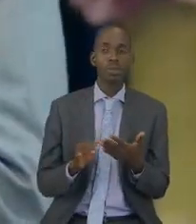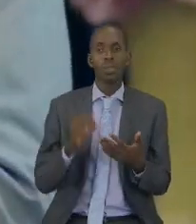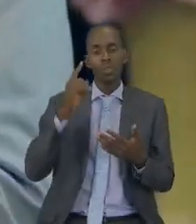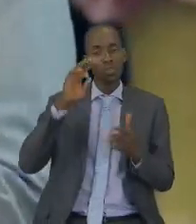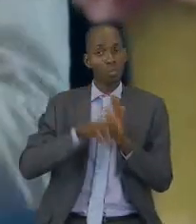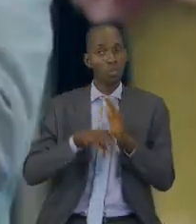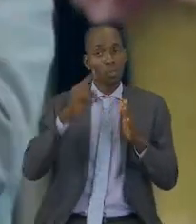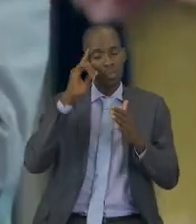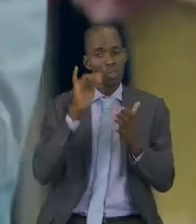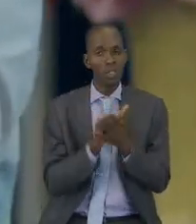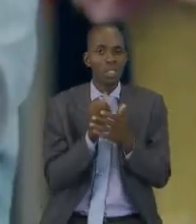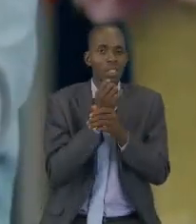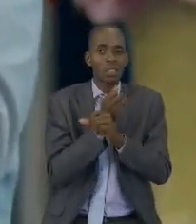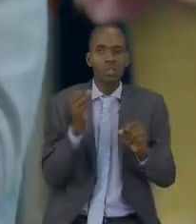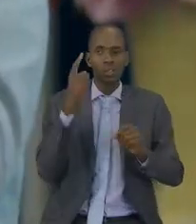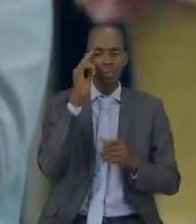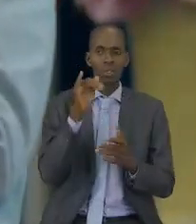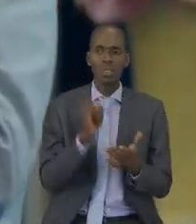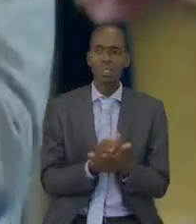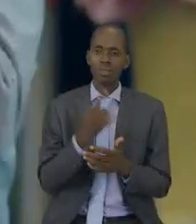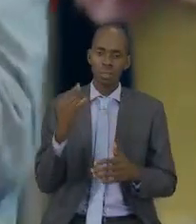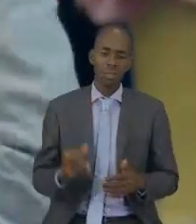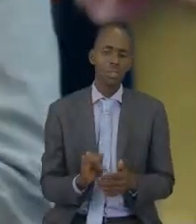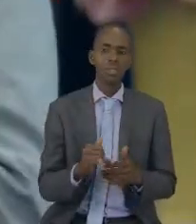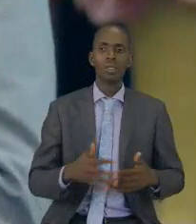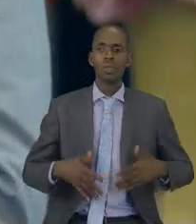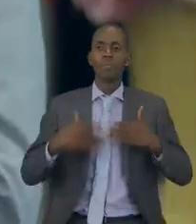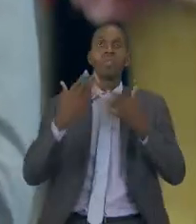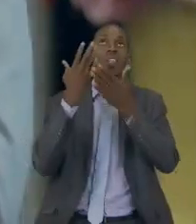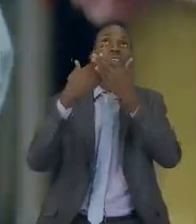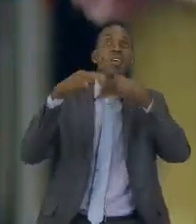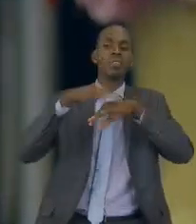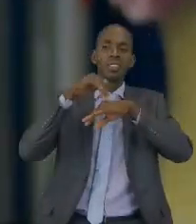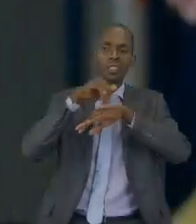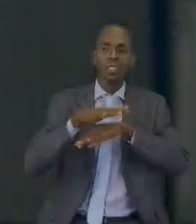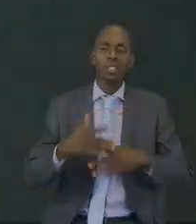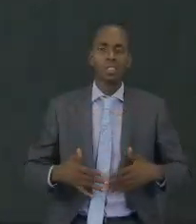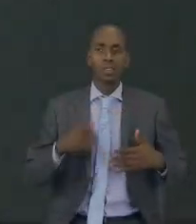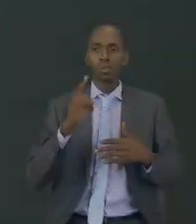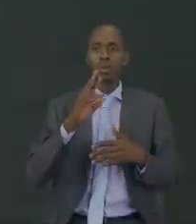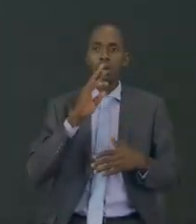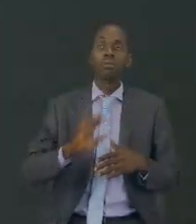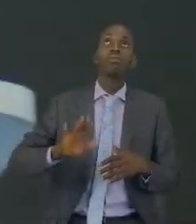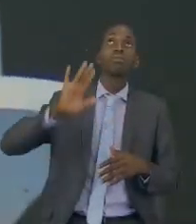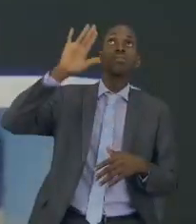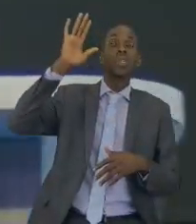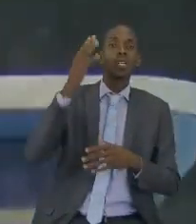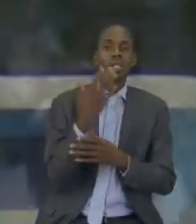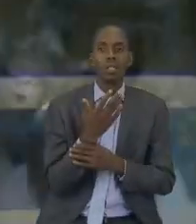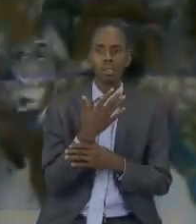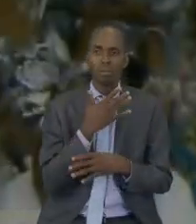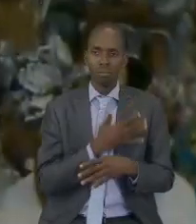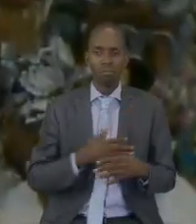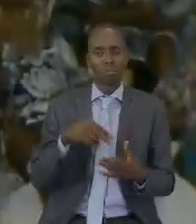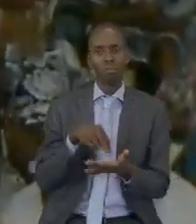salvation, for that eternal life, heaven-sent life, you're raising up your hand, please stand